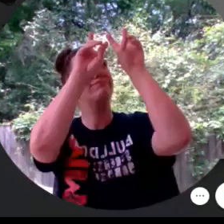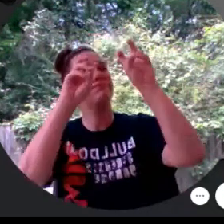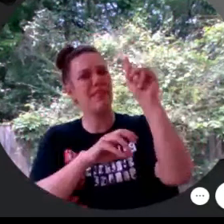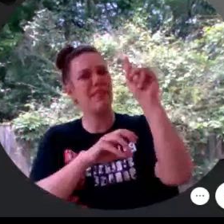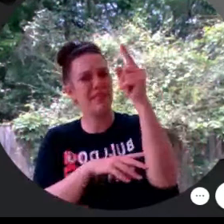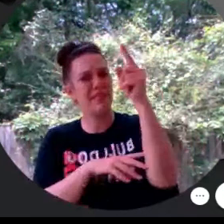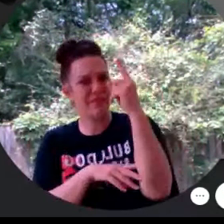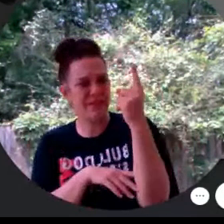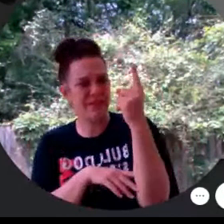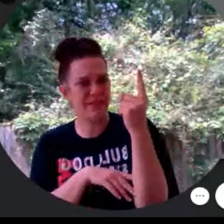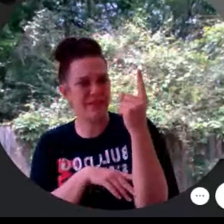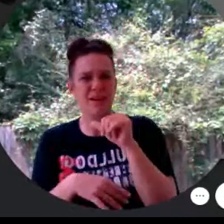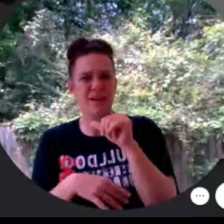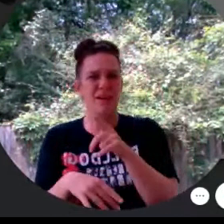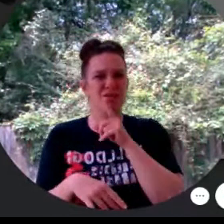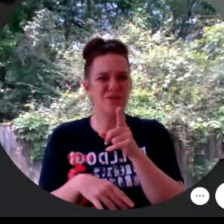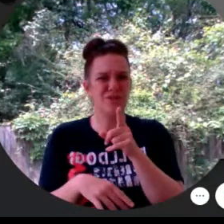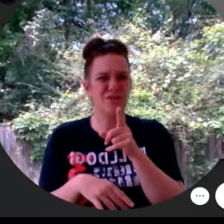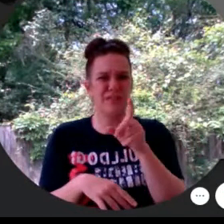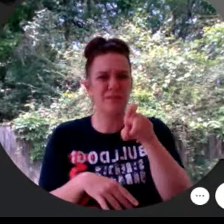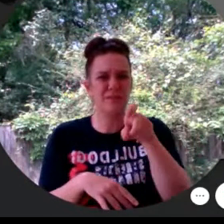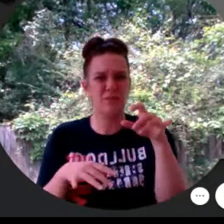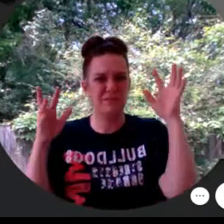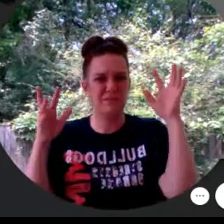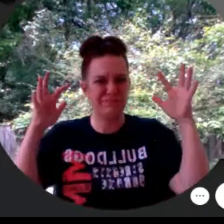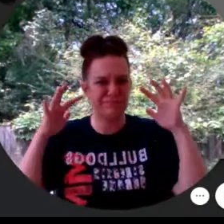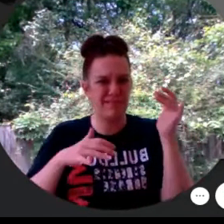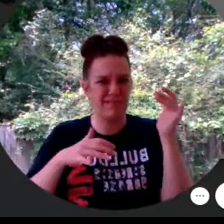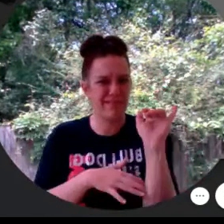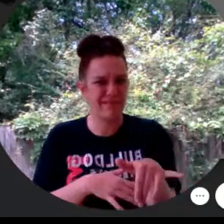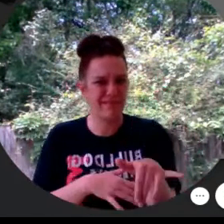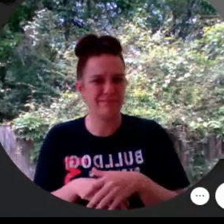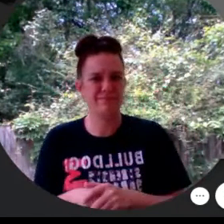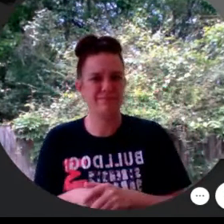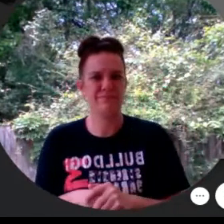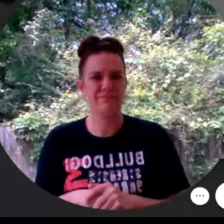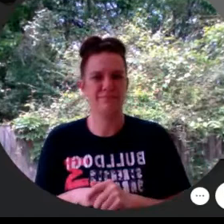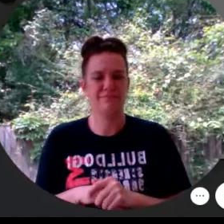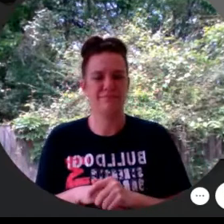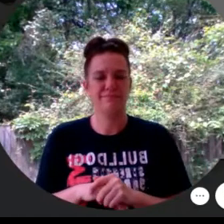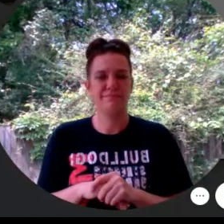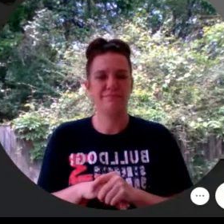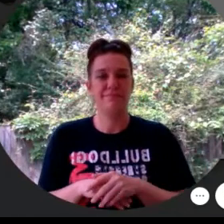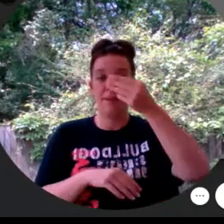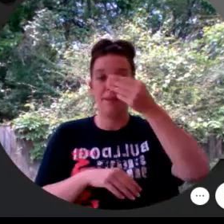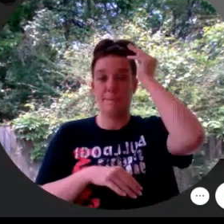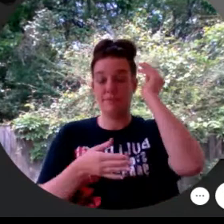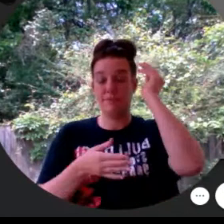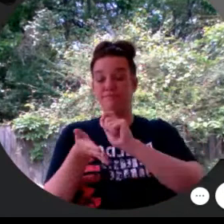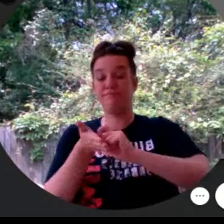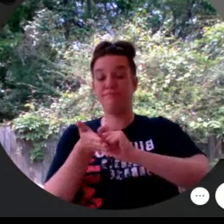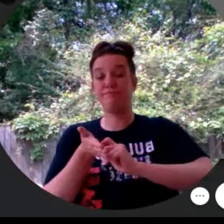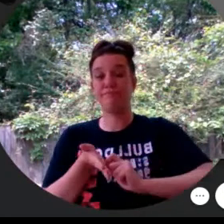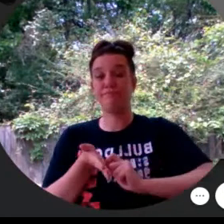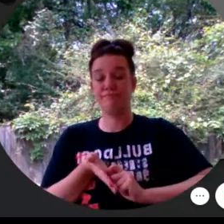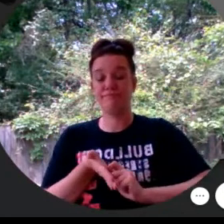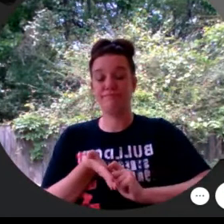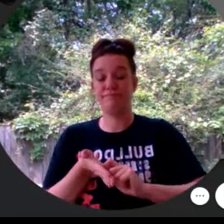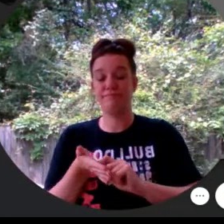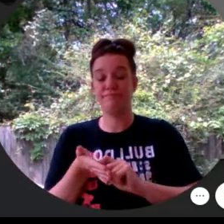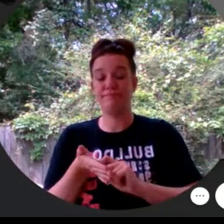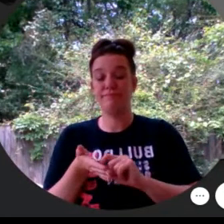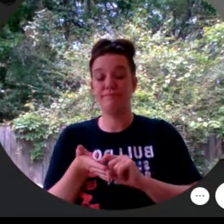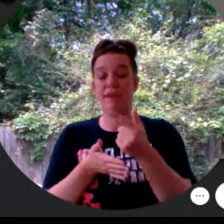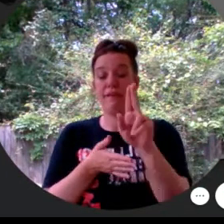I'm not sure it should be squeaking like that. Miles wrote it down. Have Gus